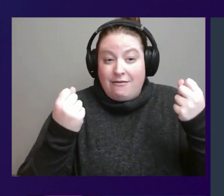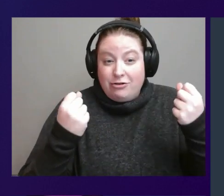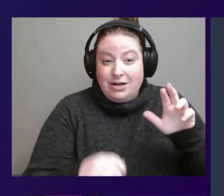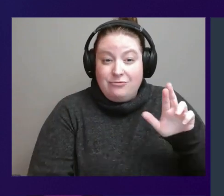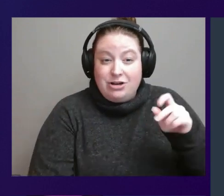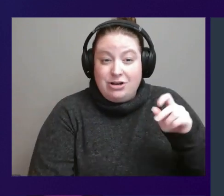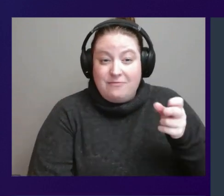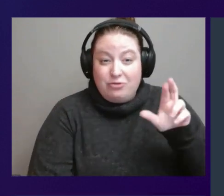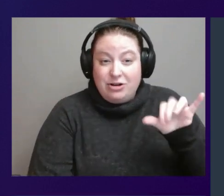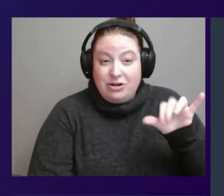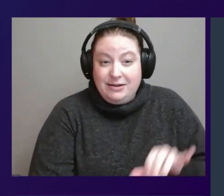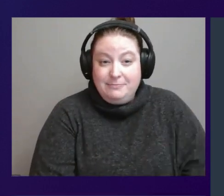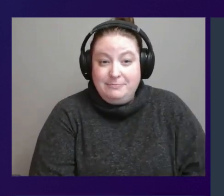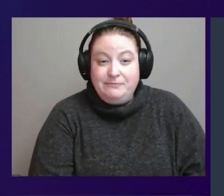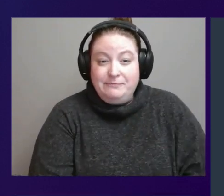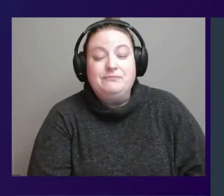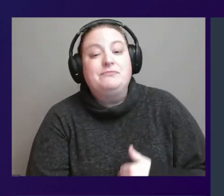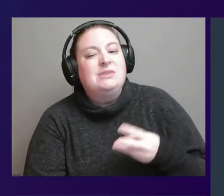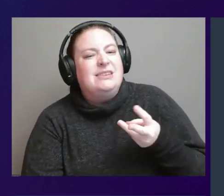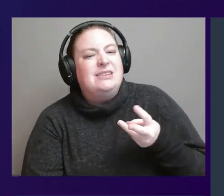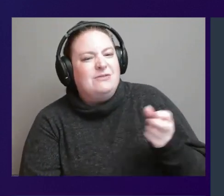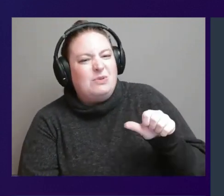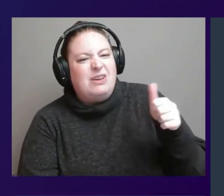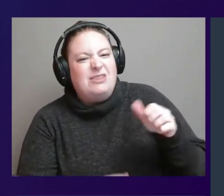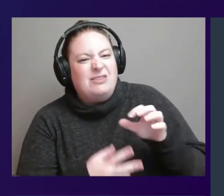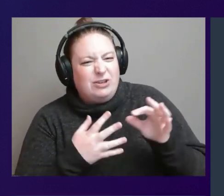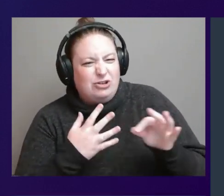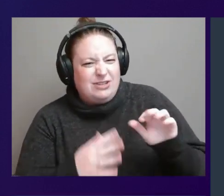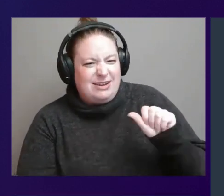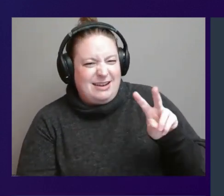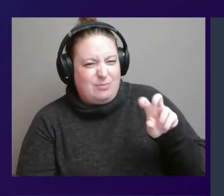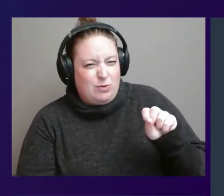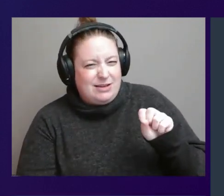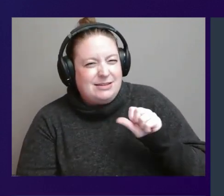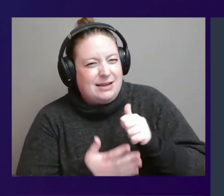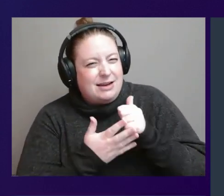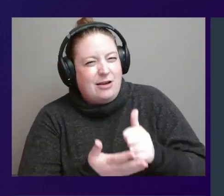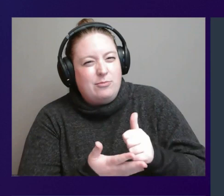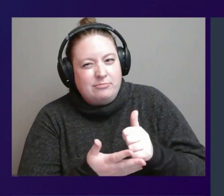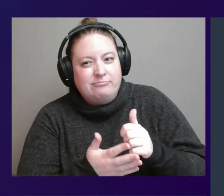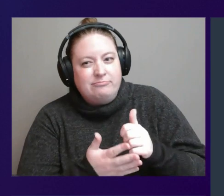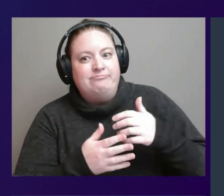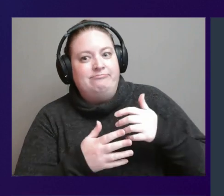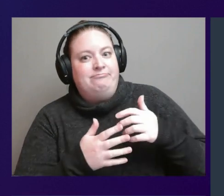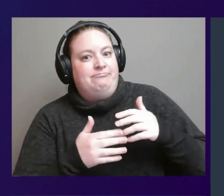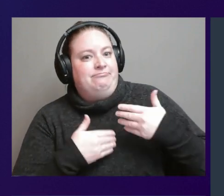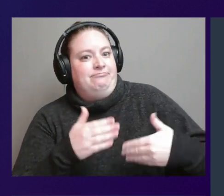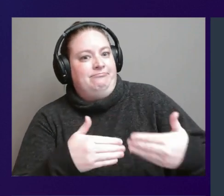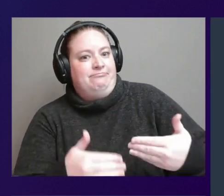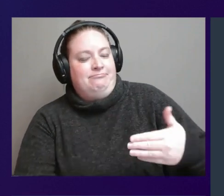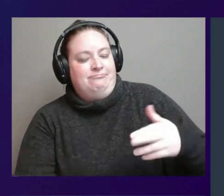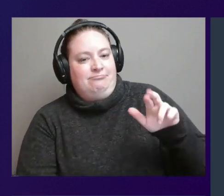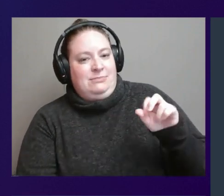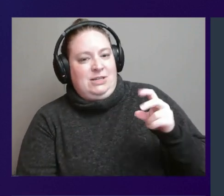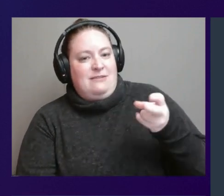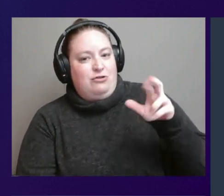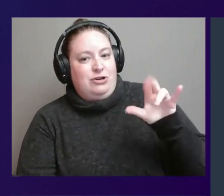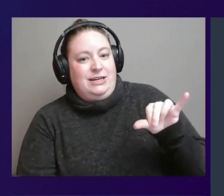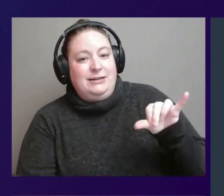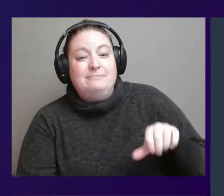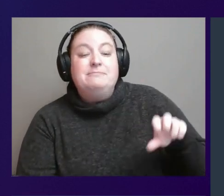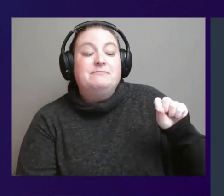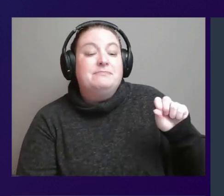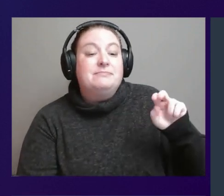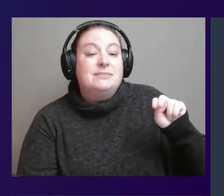There's a few additional features in AWS that can help you accelerate that recovery. So like I said, snapshots is going to be one of the critical pillars